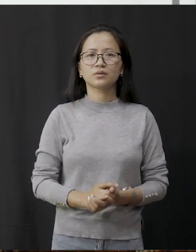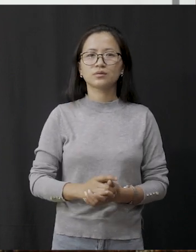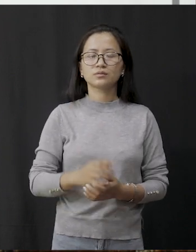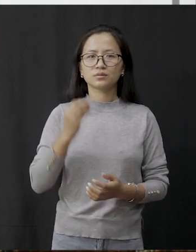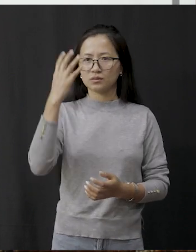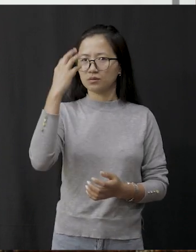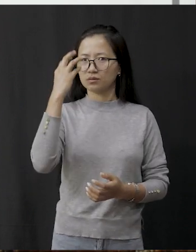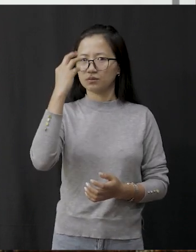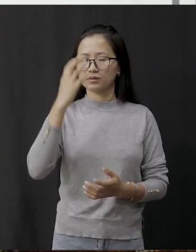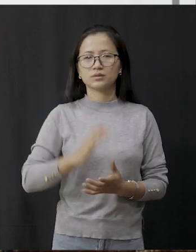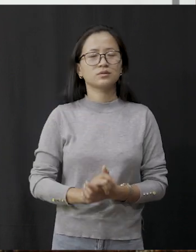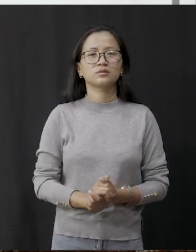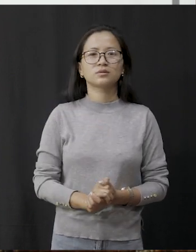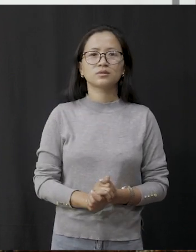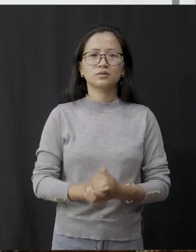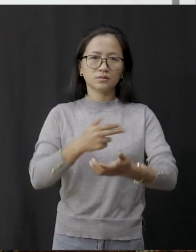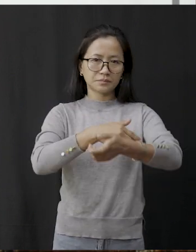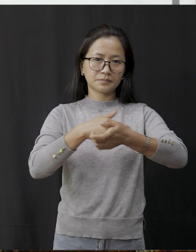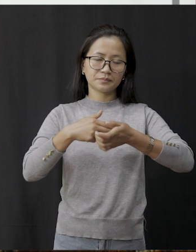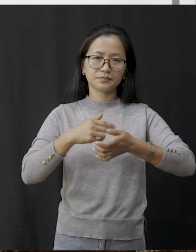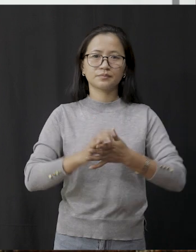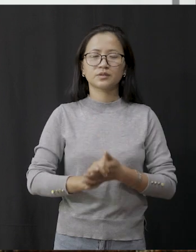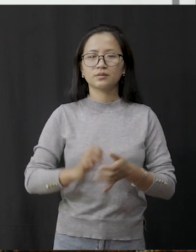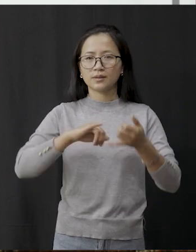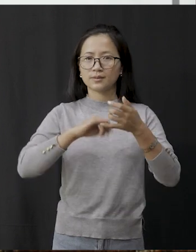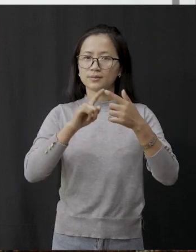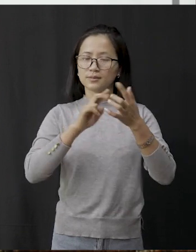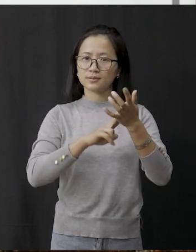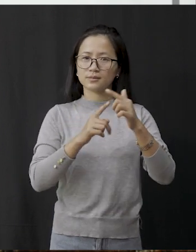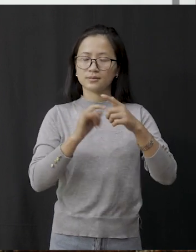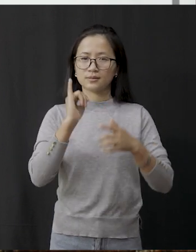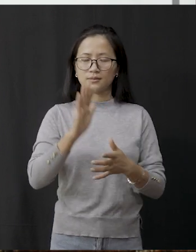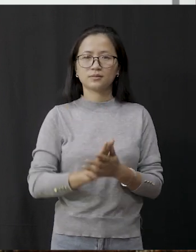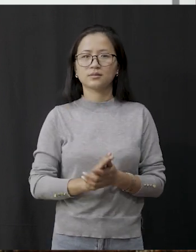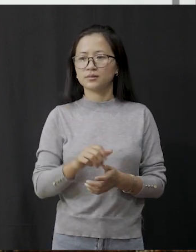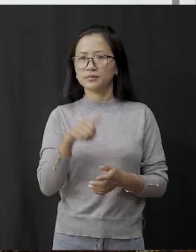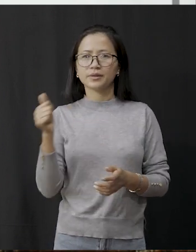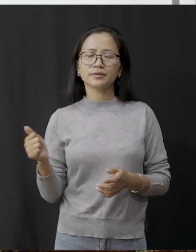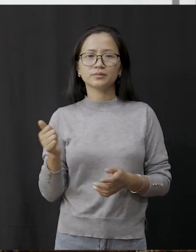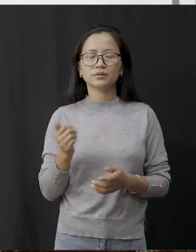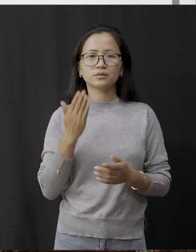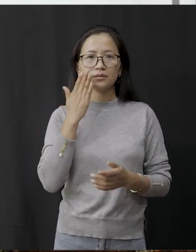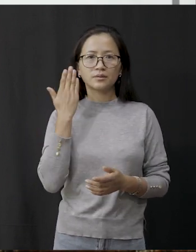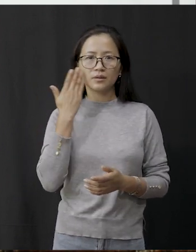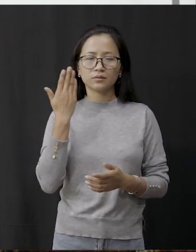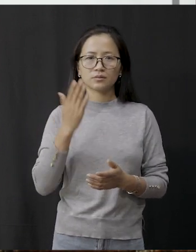orange is his name is Sinti, and here the one with yellow is